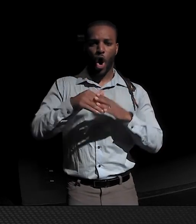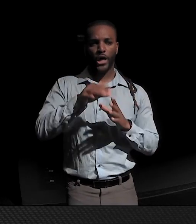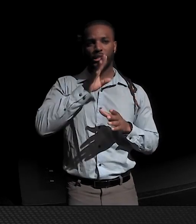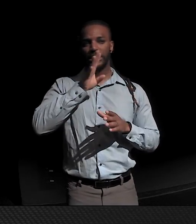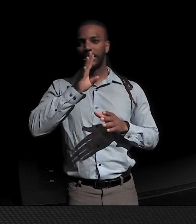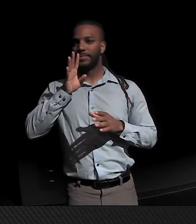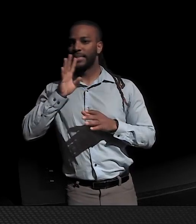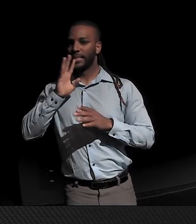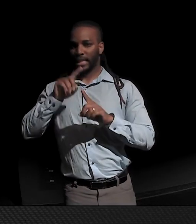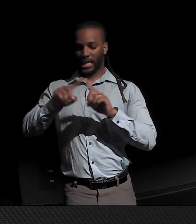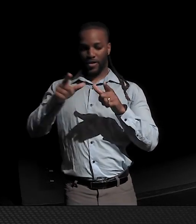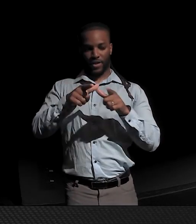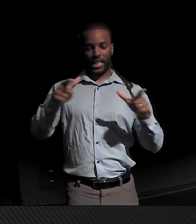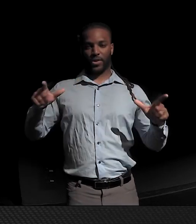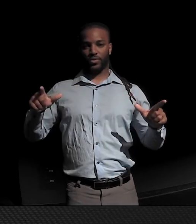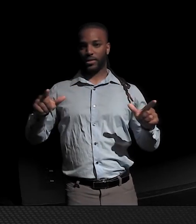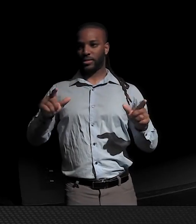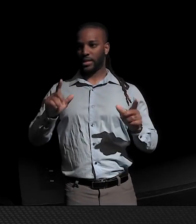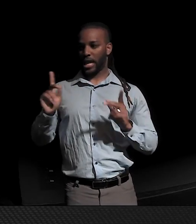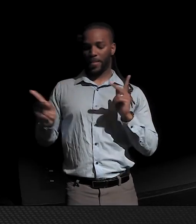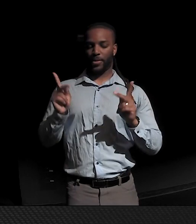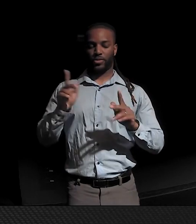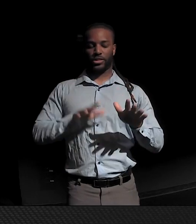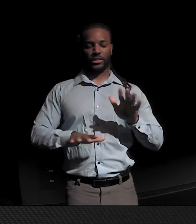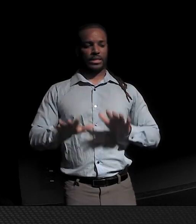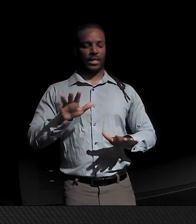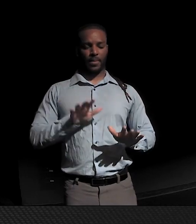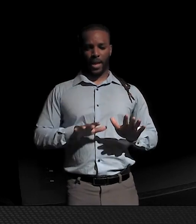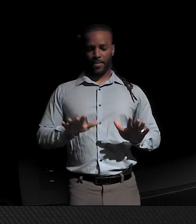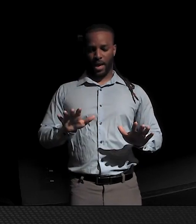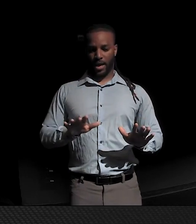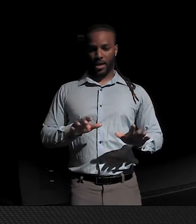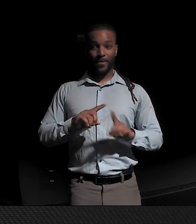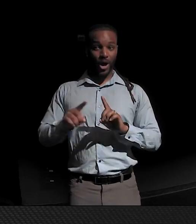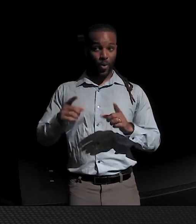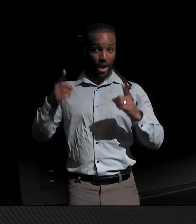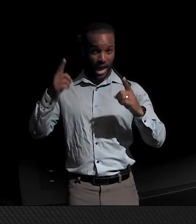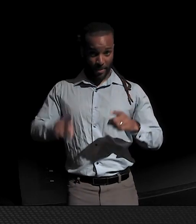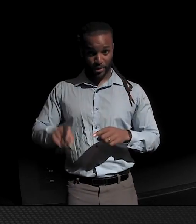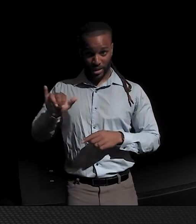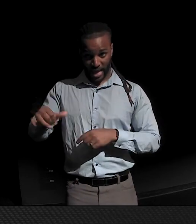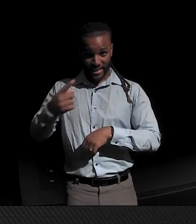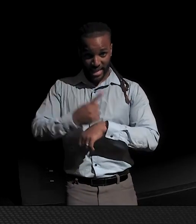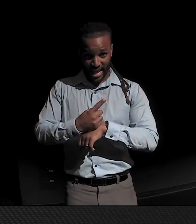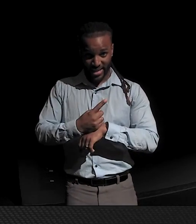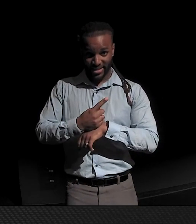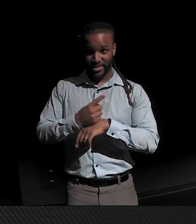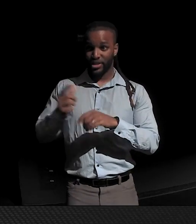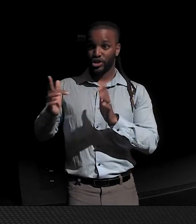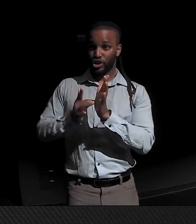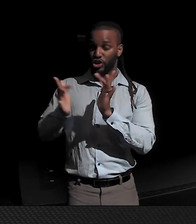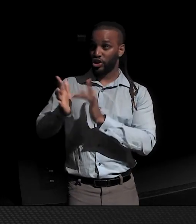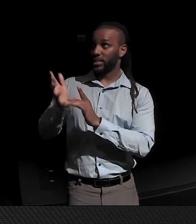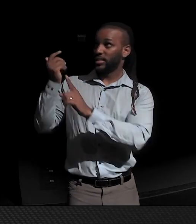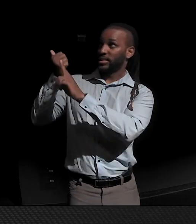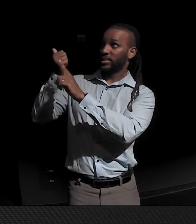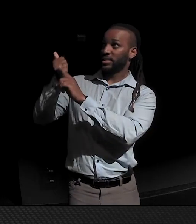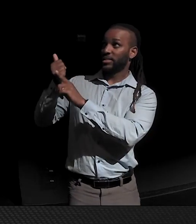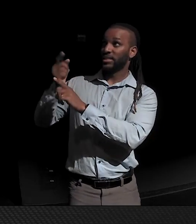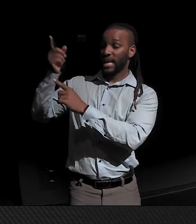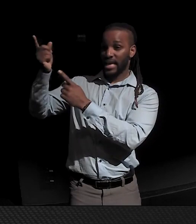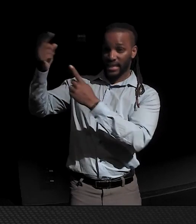that they don't know, and people are just are so taken back by it. But what happens on that day is Jesus, who